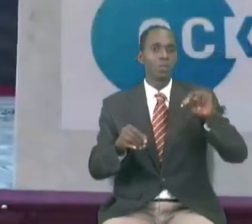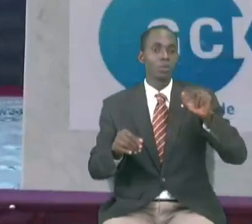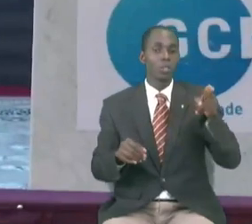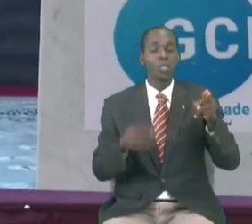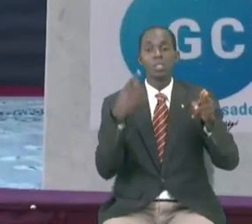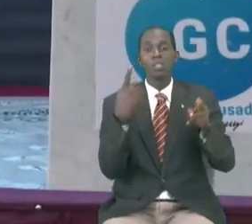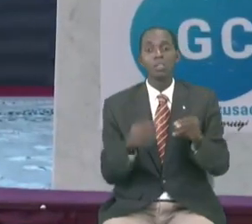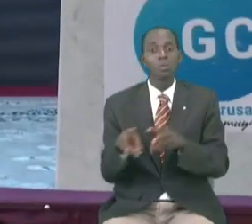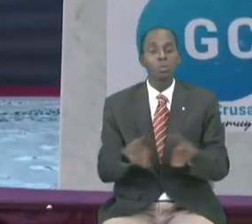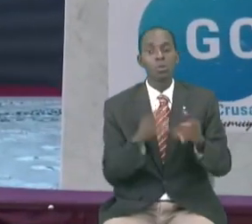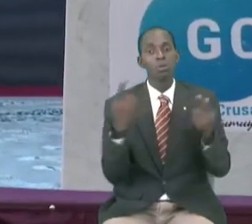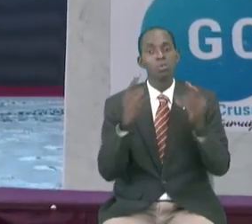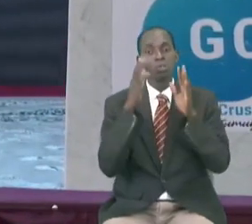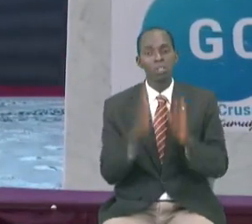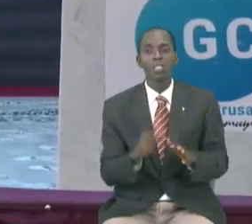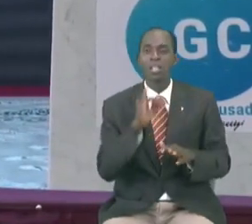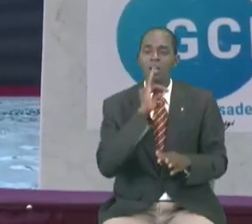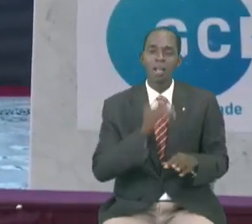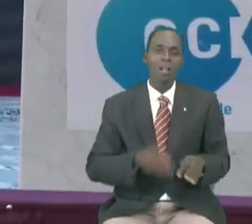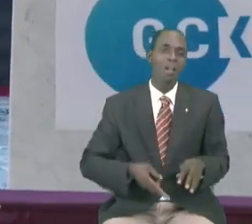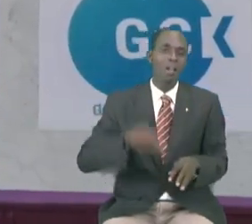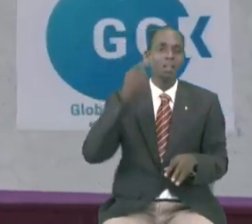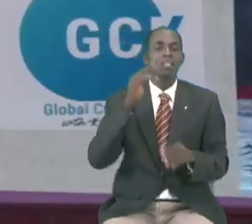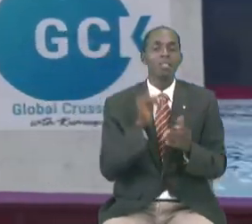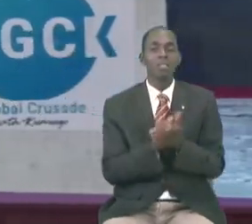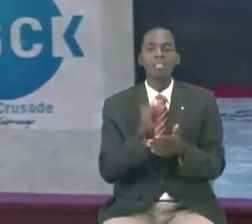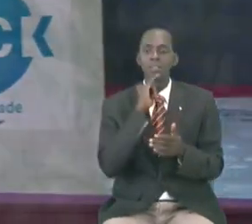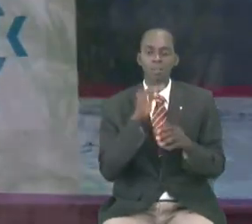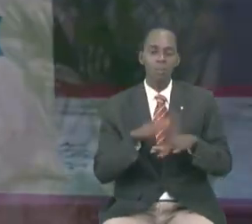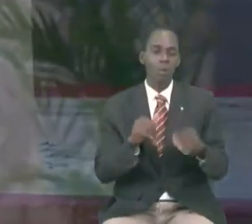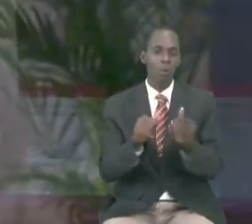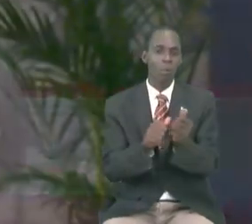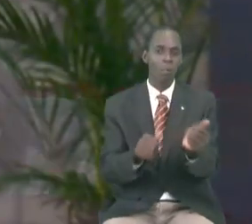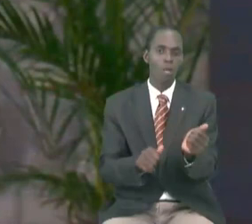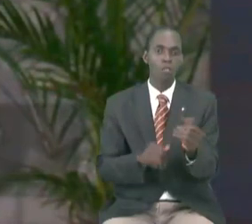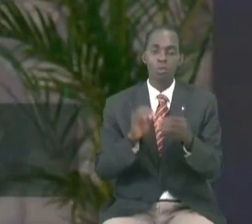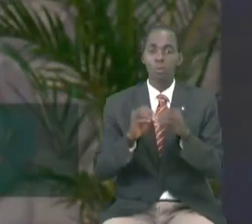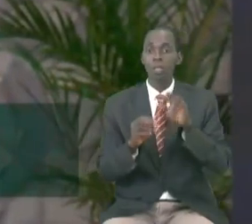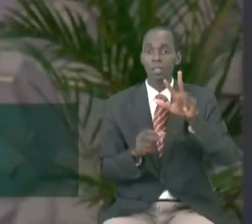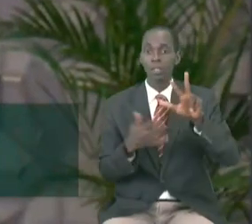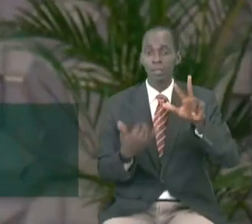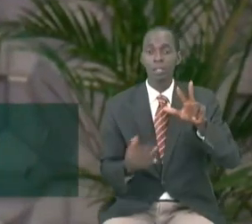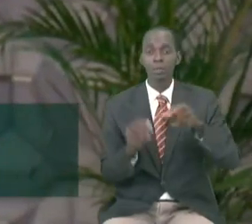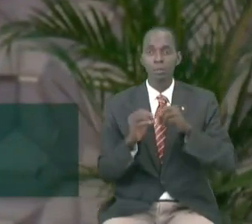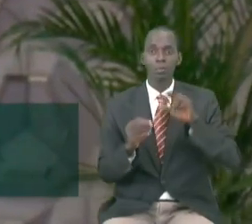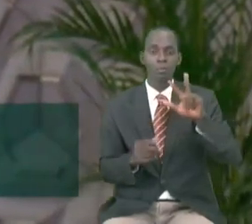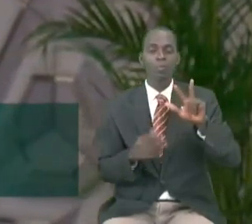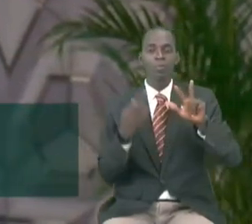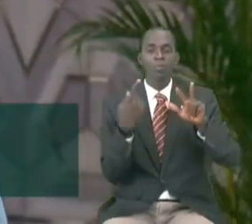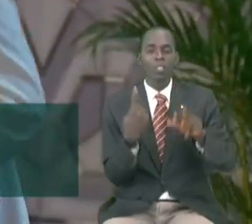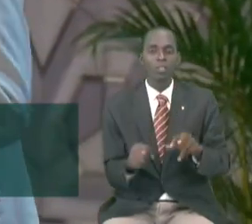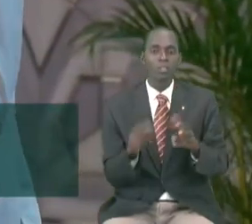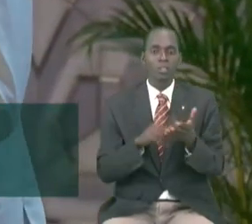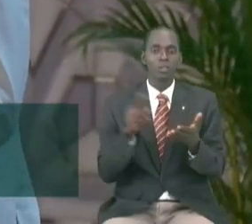three is the consequence of his behavior. The consequence of our behavior.